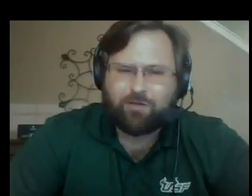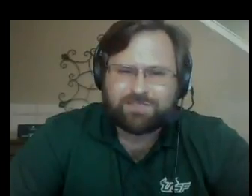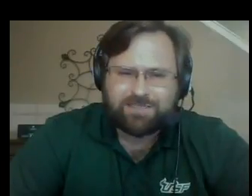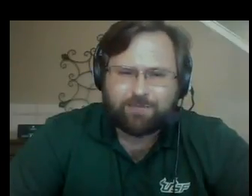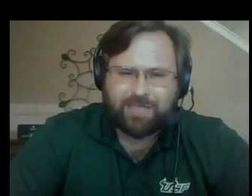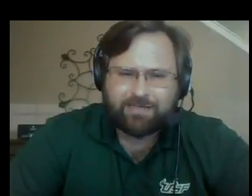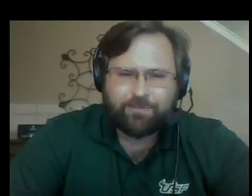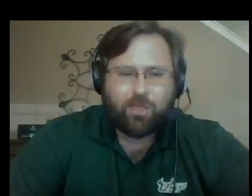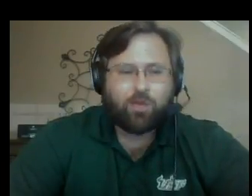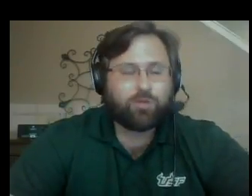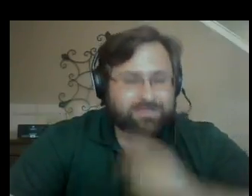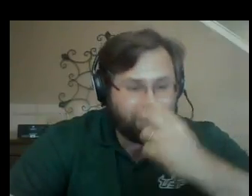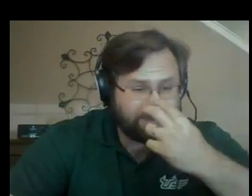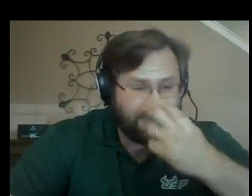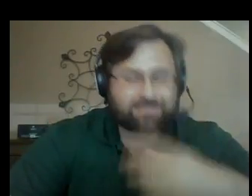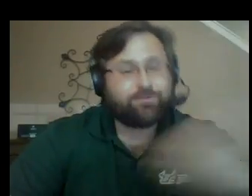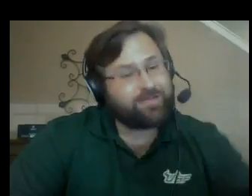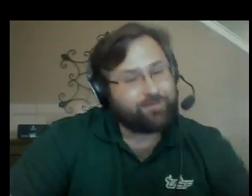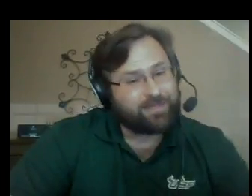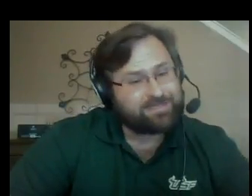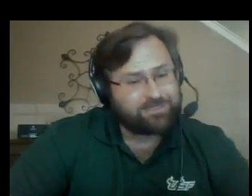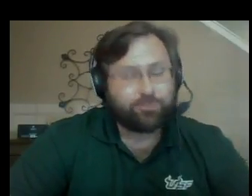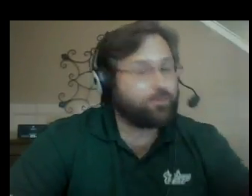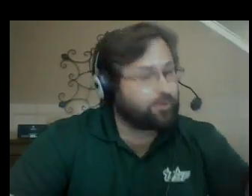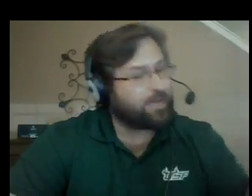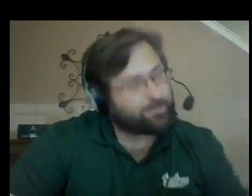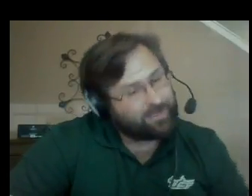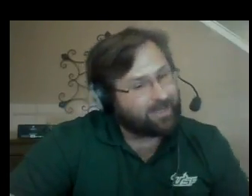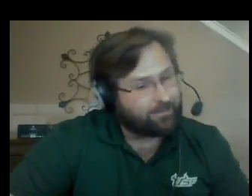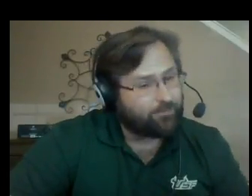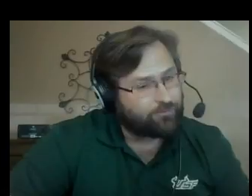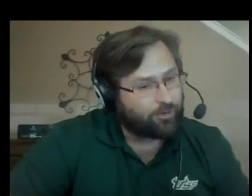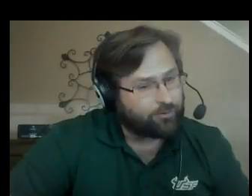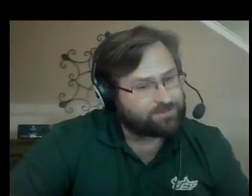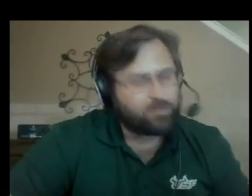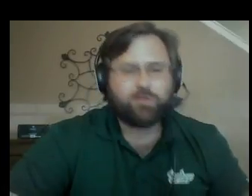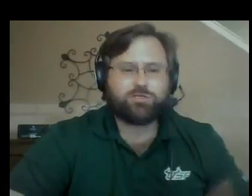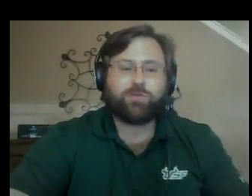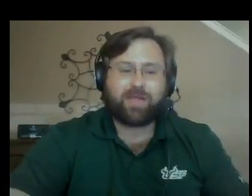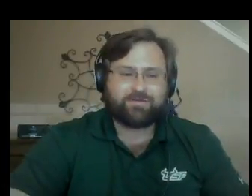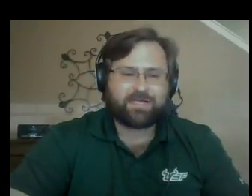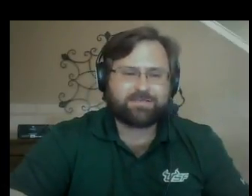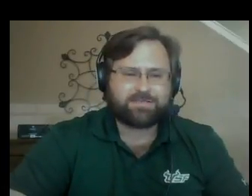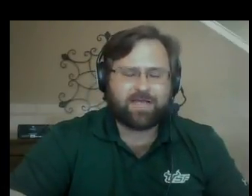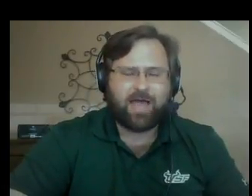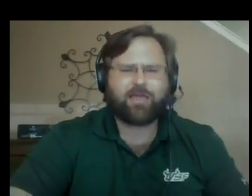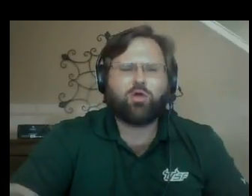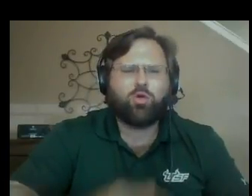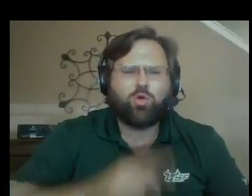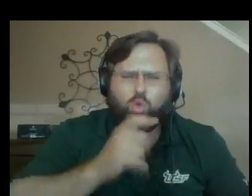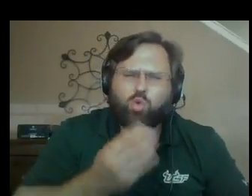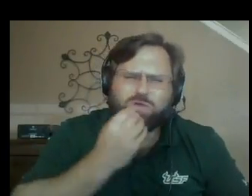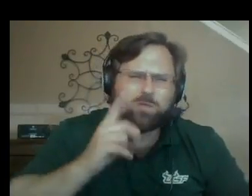question involves the subject. With subjects, if you leave them in situ, then they're going to come at the beginning before the verbs. So you would have sentences